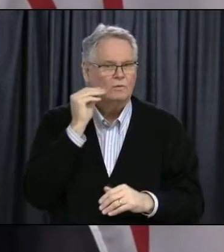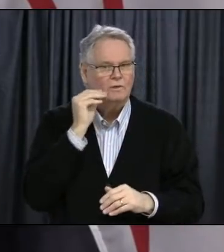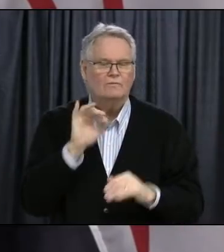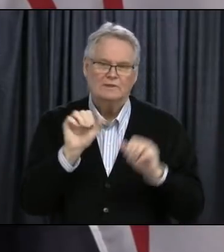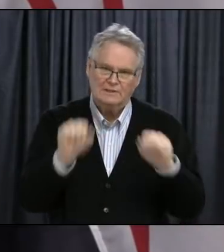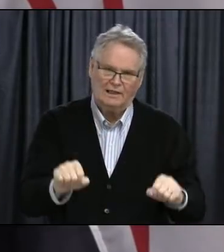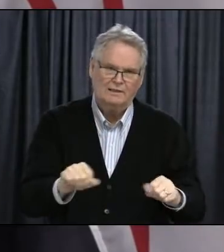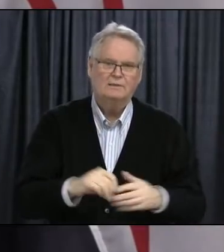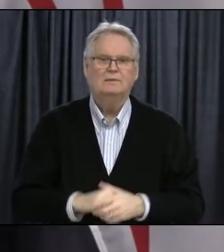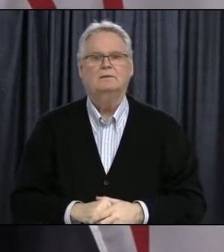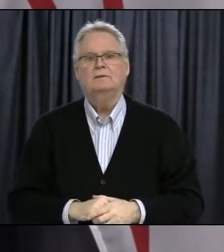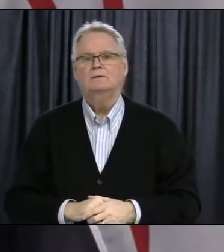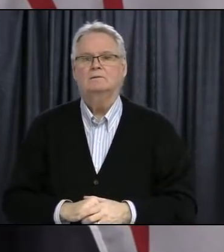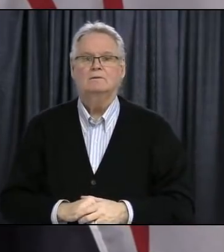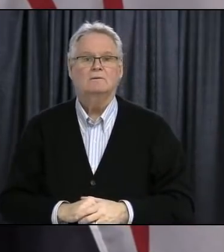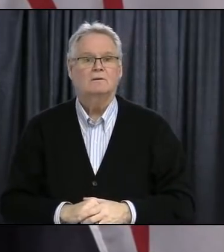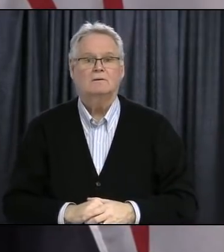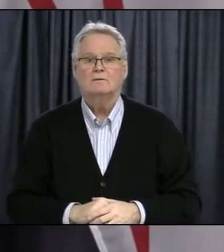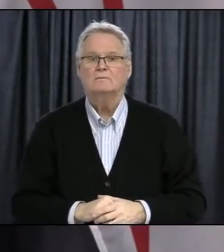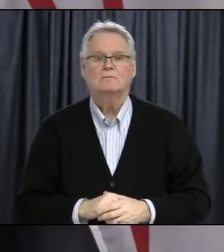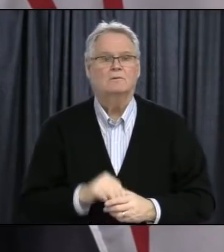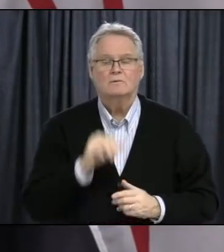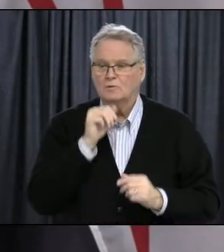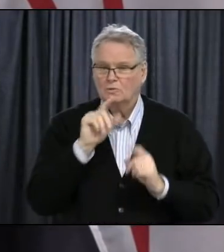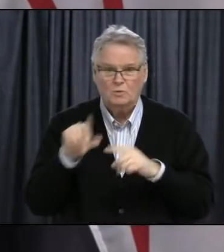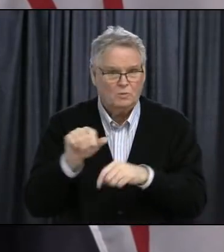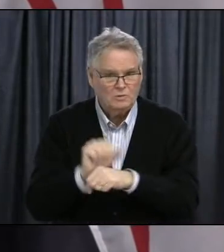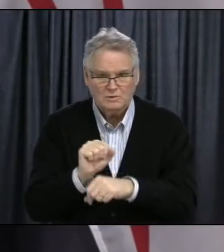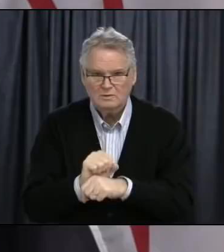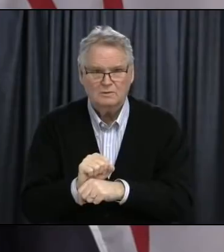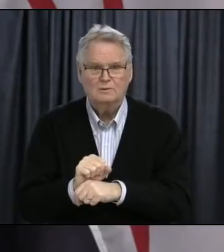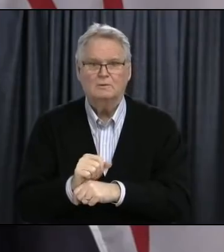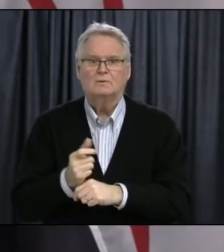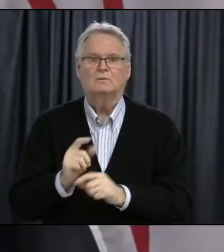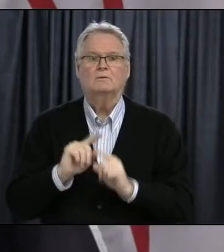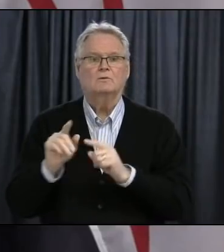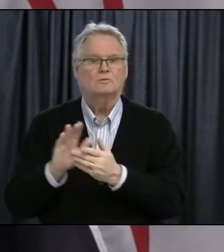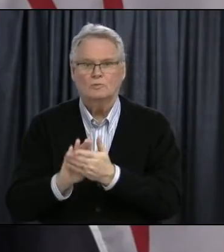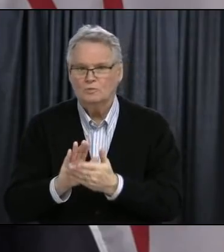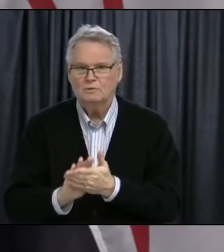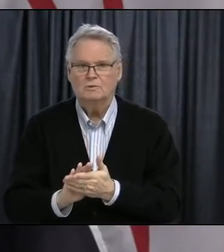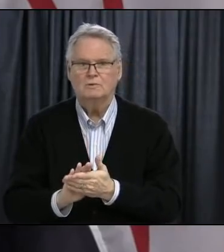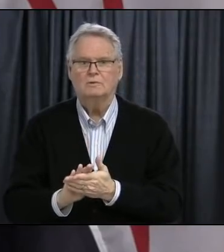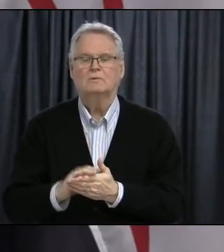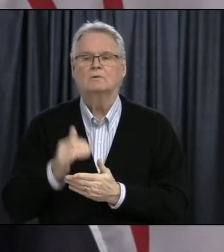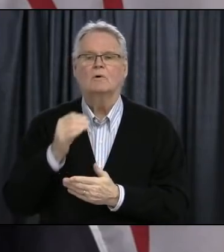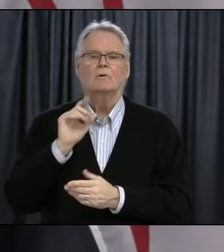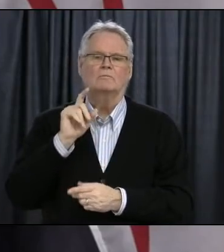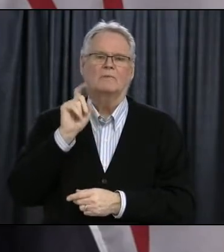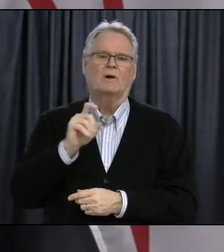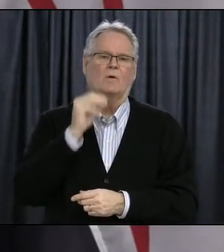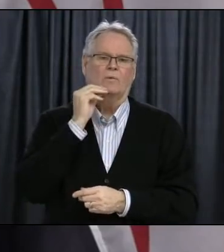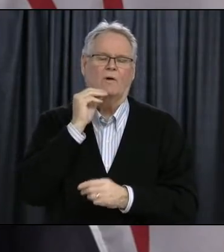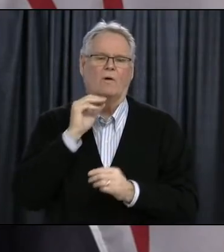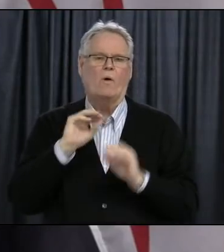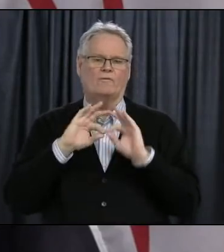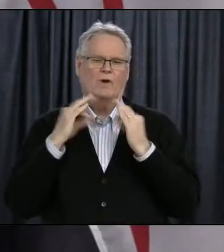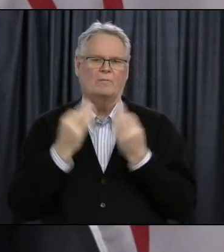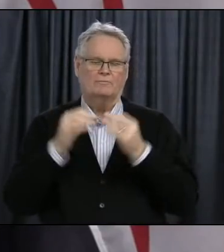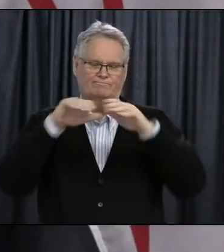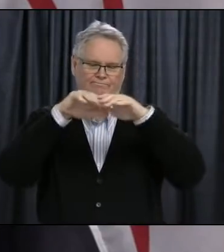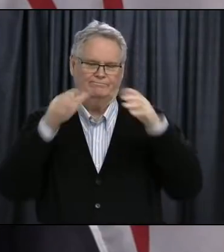you can expand your contacts by a small amount if necessary. Bubbles need to remain small, exclusive, and local, and you